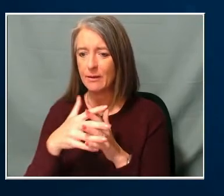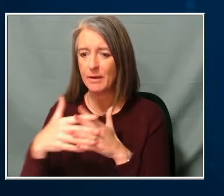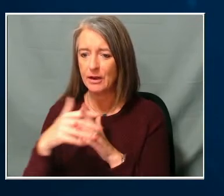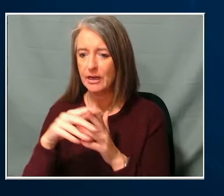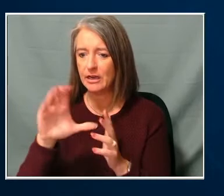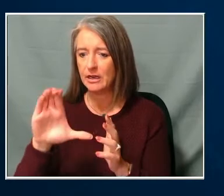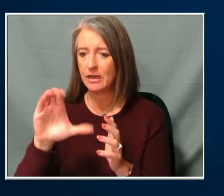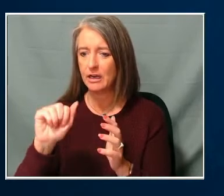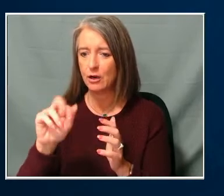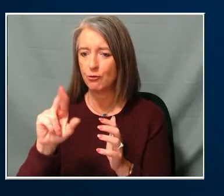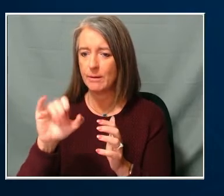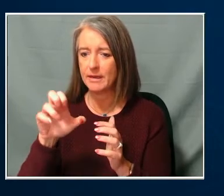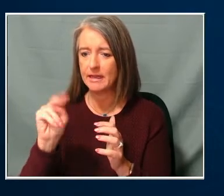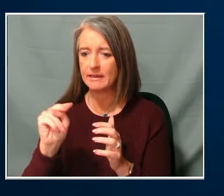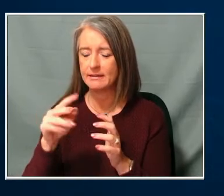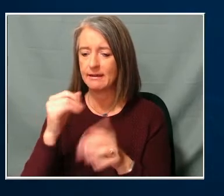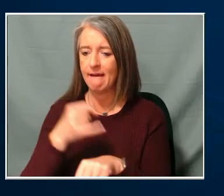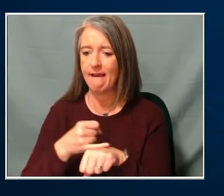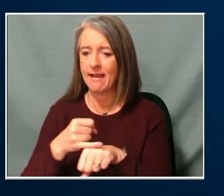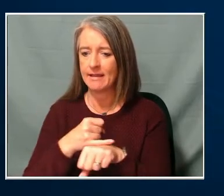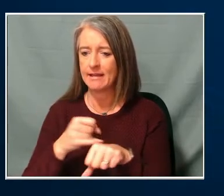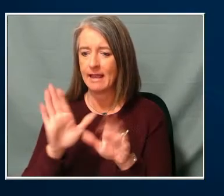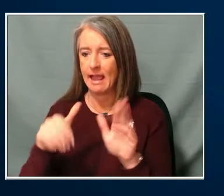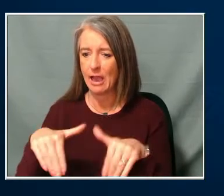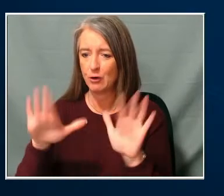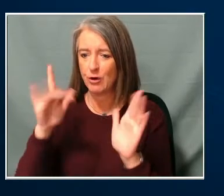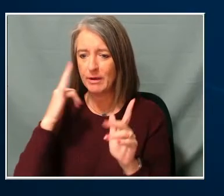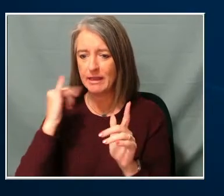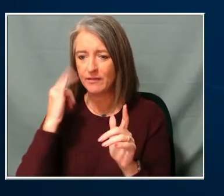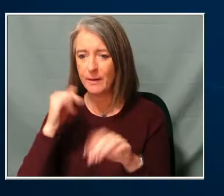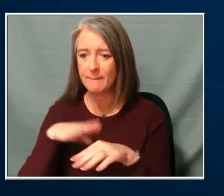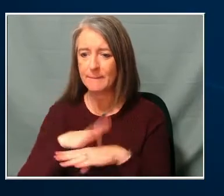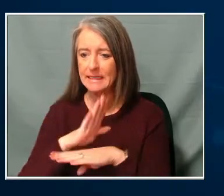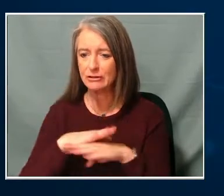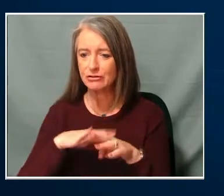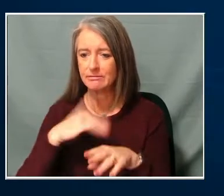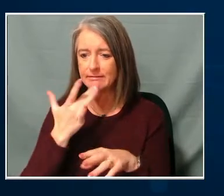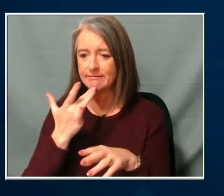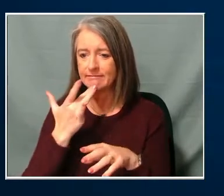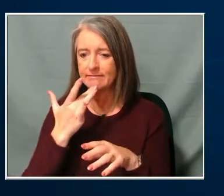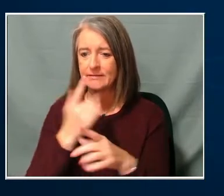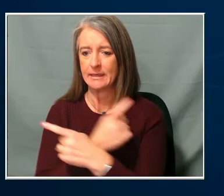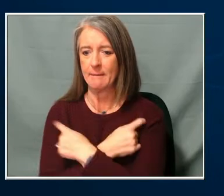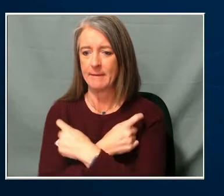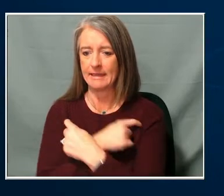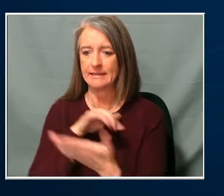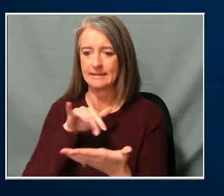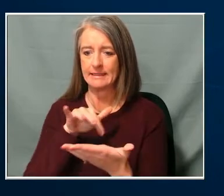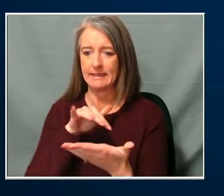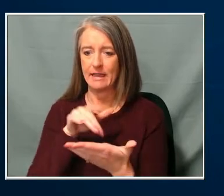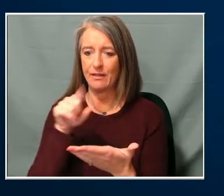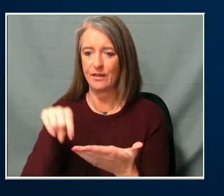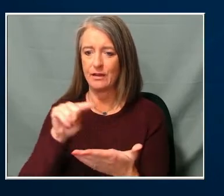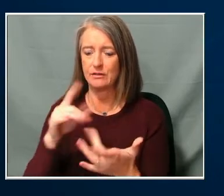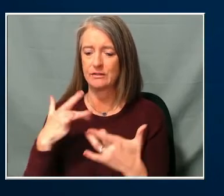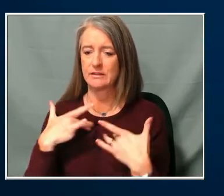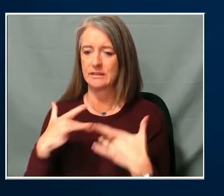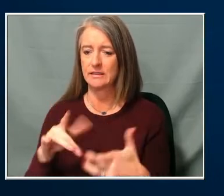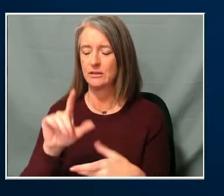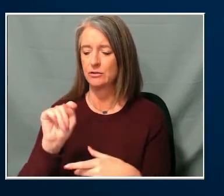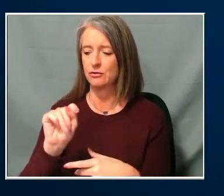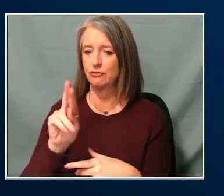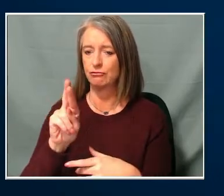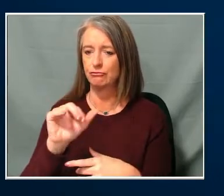Caribbean islands because, yeah, I grew up in California, so beaches are my thing. So the bats that I study are there, and I usually go to Trinidad, West